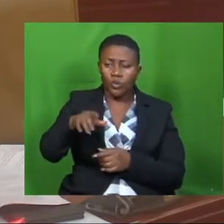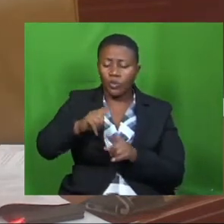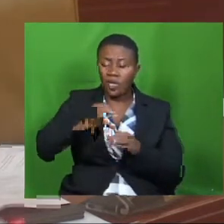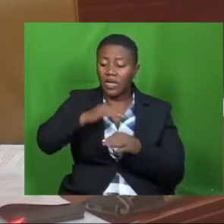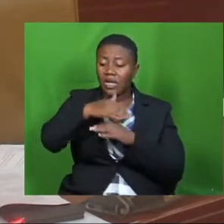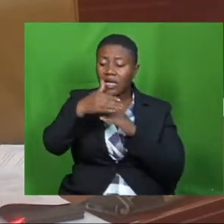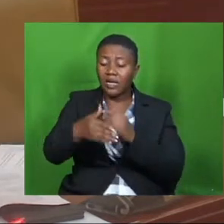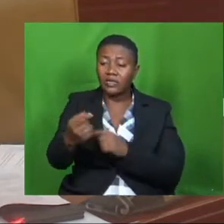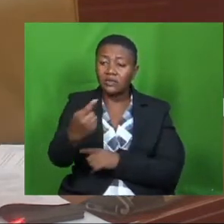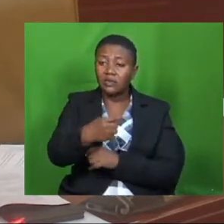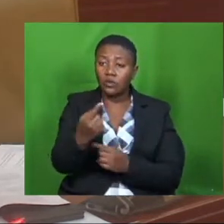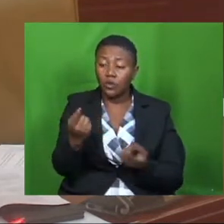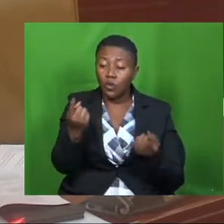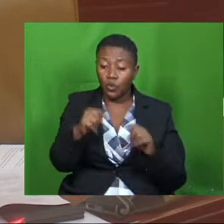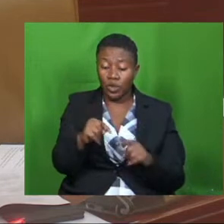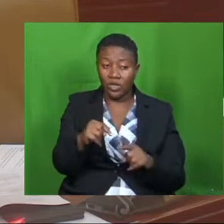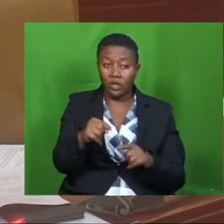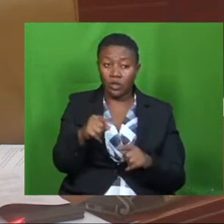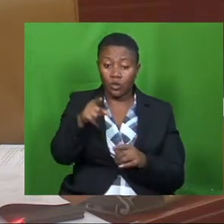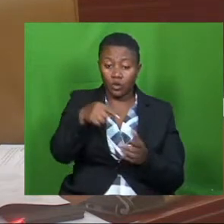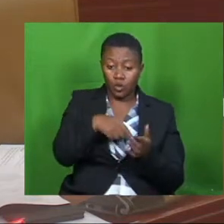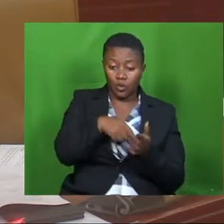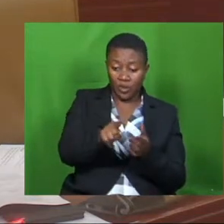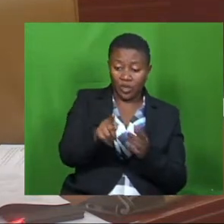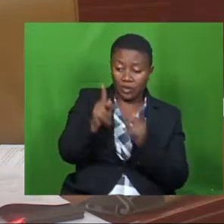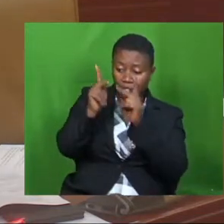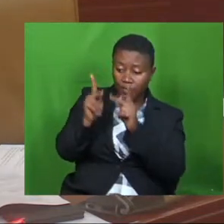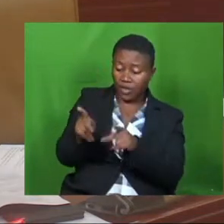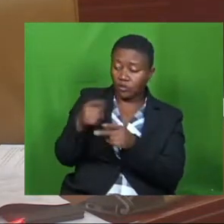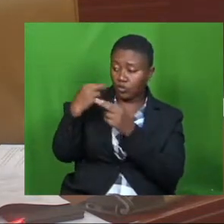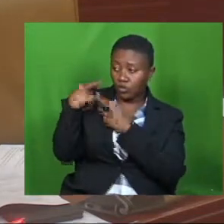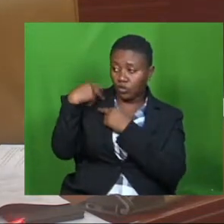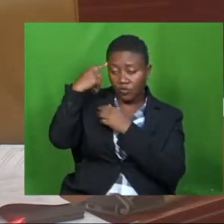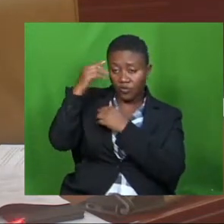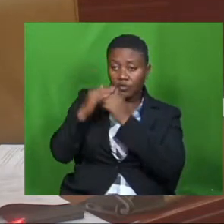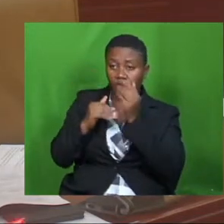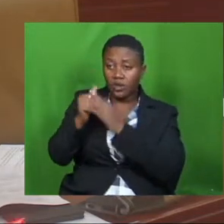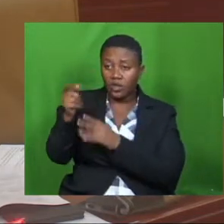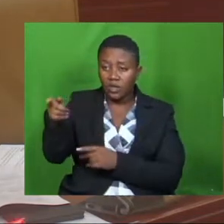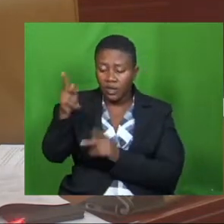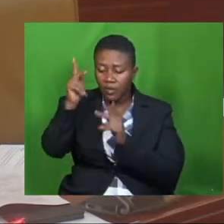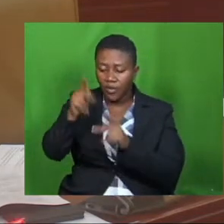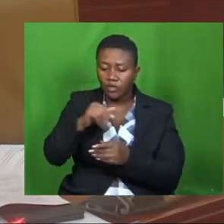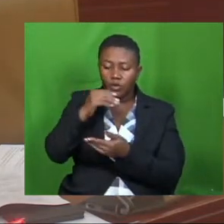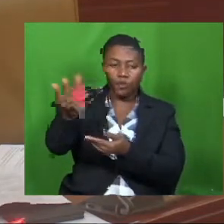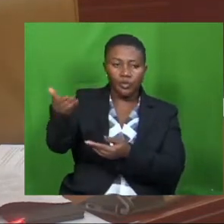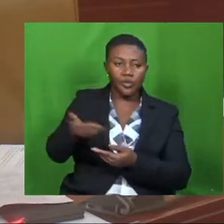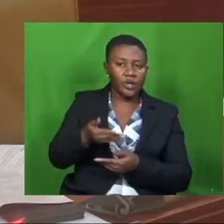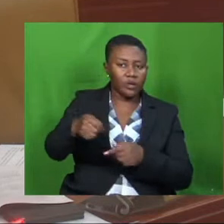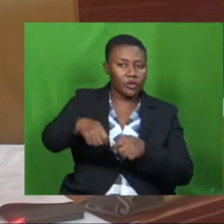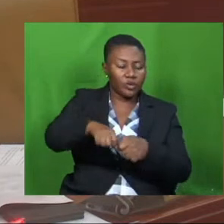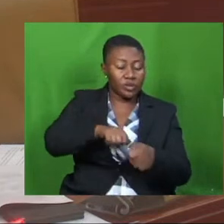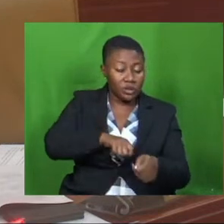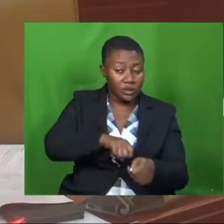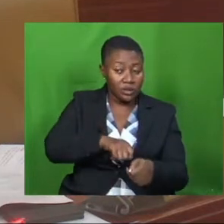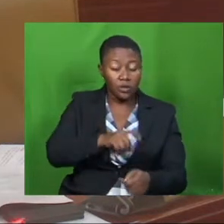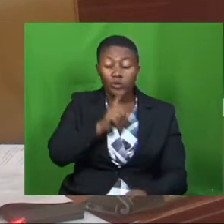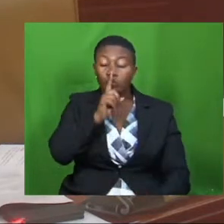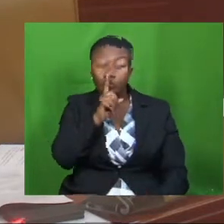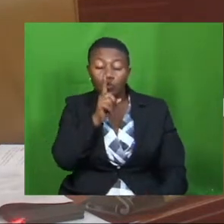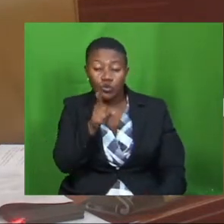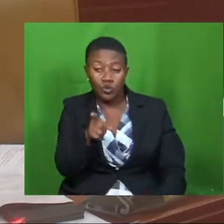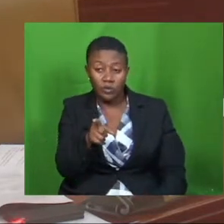achieve value for money, but often we don't get value for money after going through all that long procedure. So the